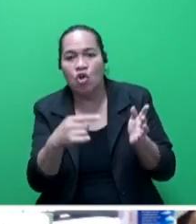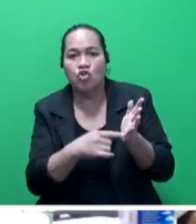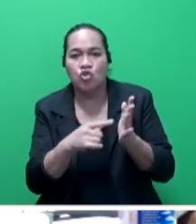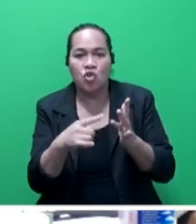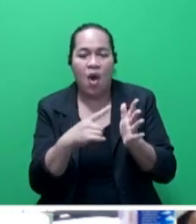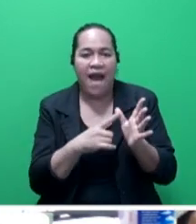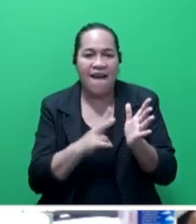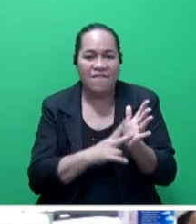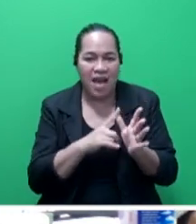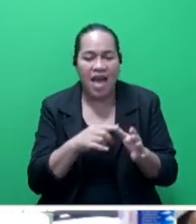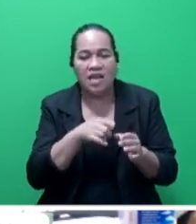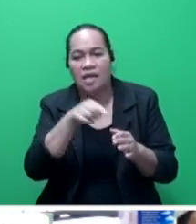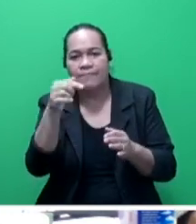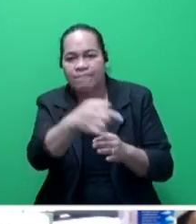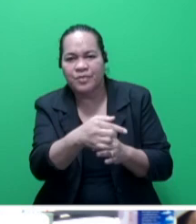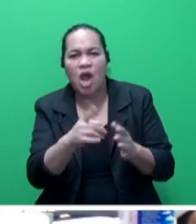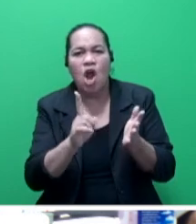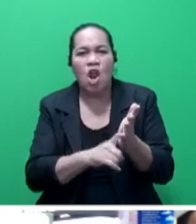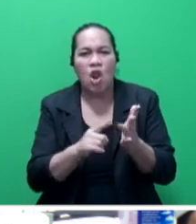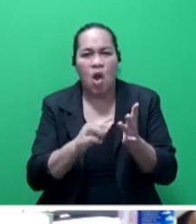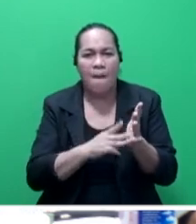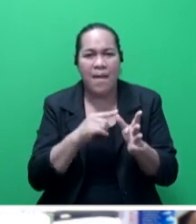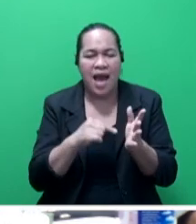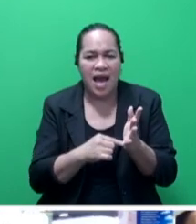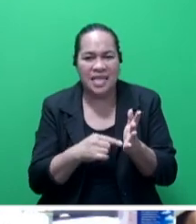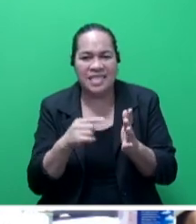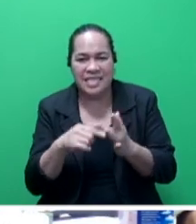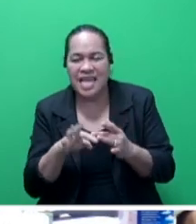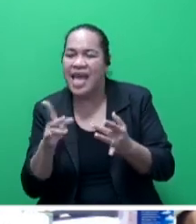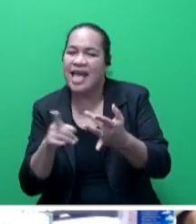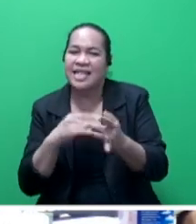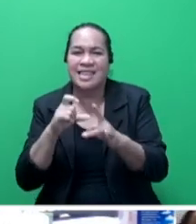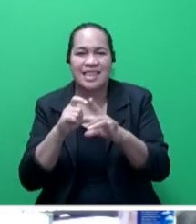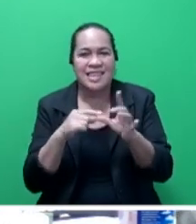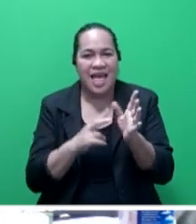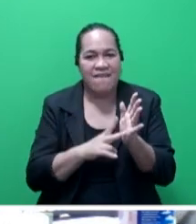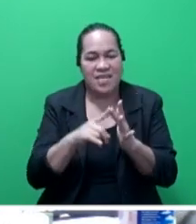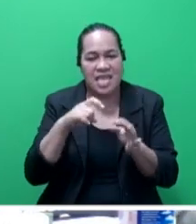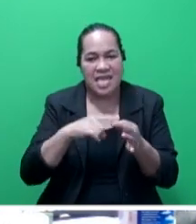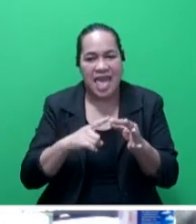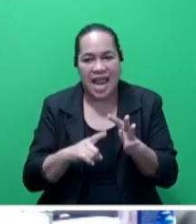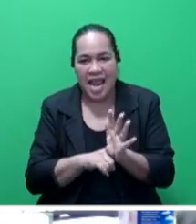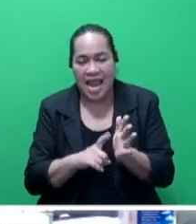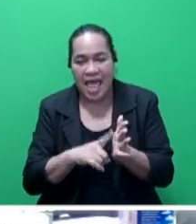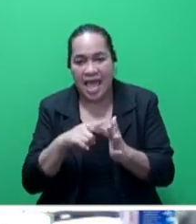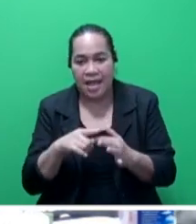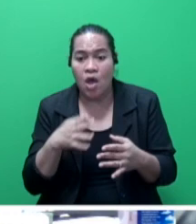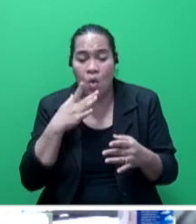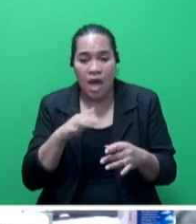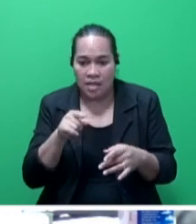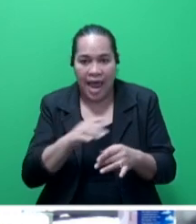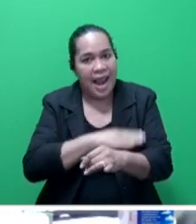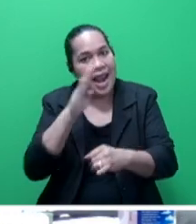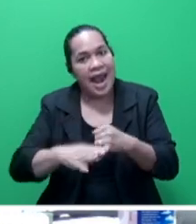to Lomati, and then we will link it up from Davingele, Mr. Speaker, sir. We have cut the road now to the last village in